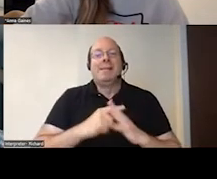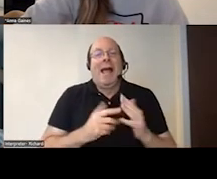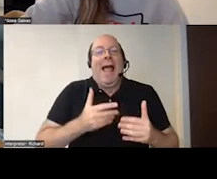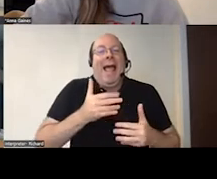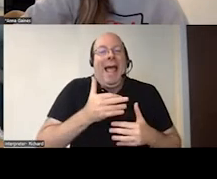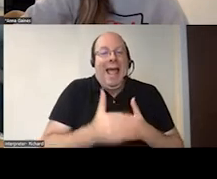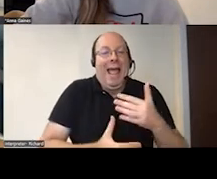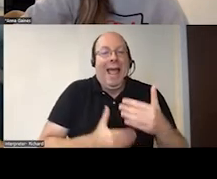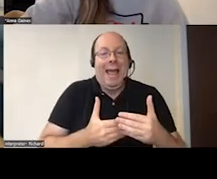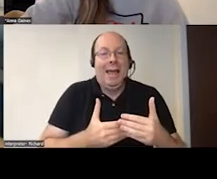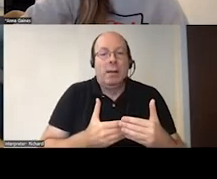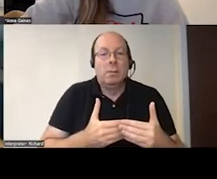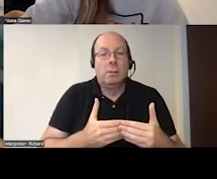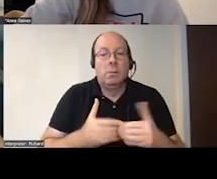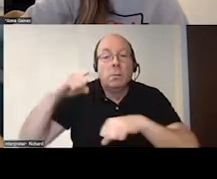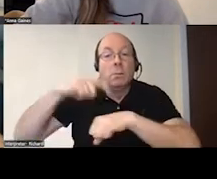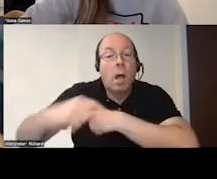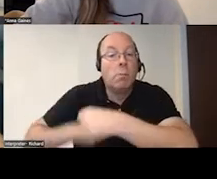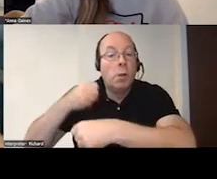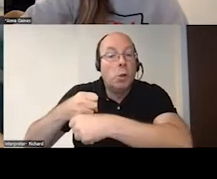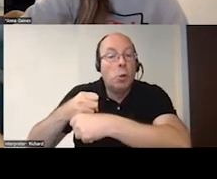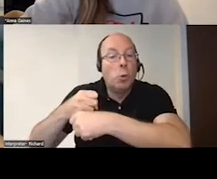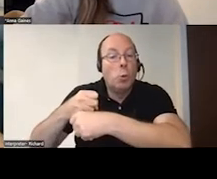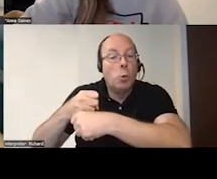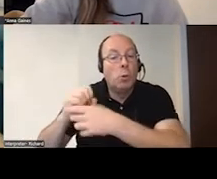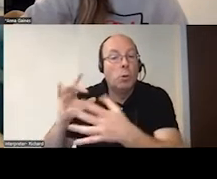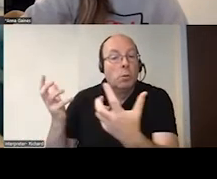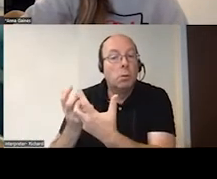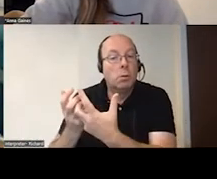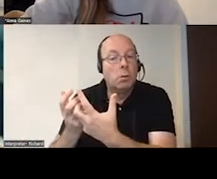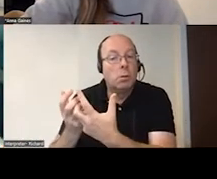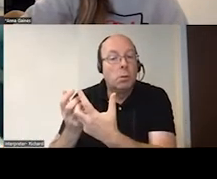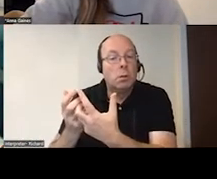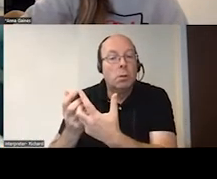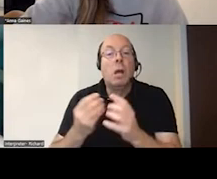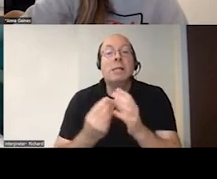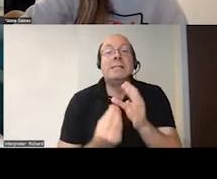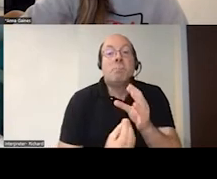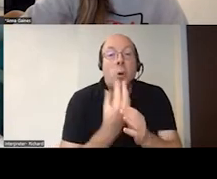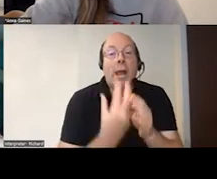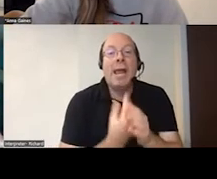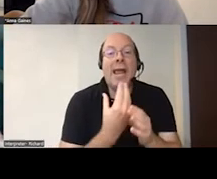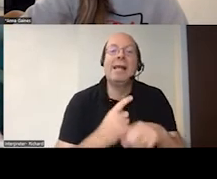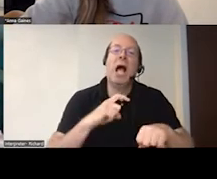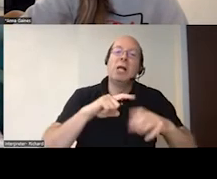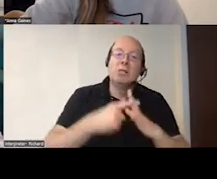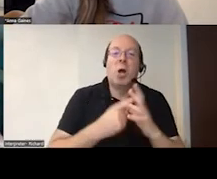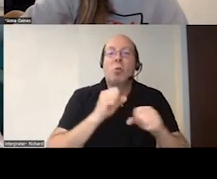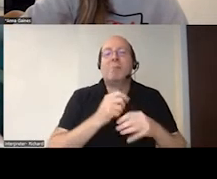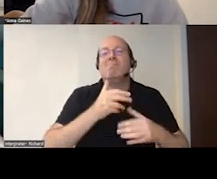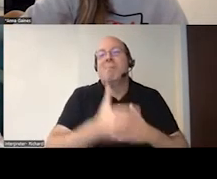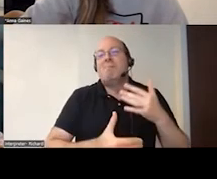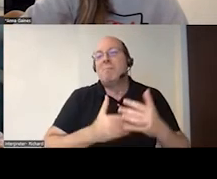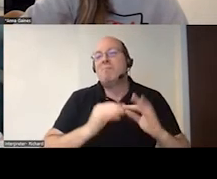then, you know, like you're saying about seasonality, right? Like, if I start a project in the spring, I have a ton of time because that's